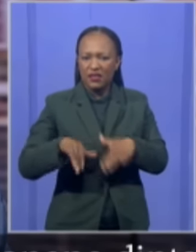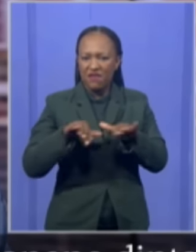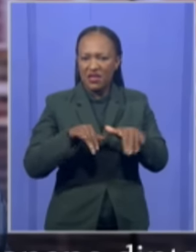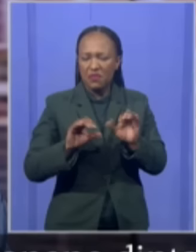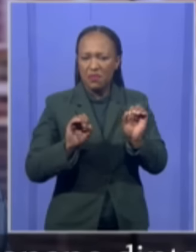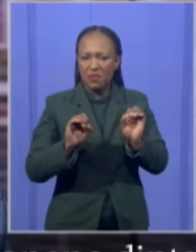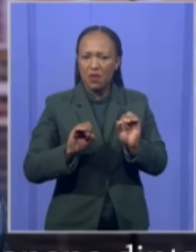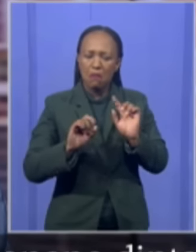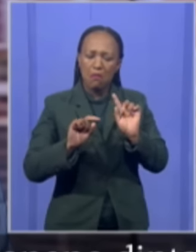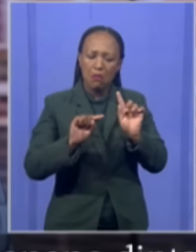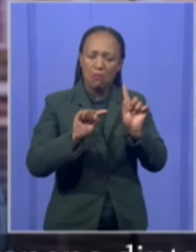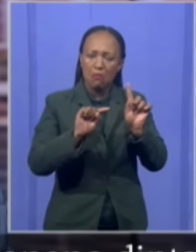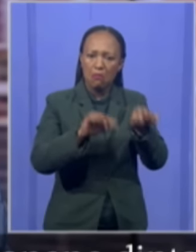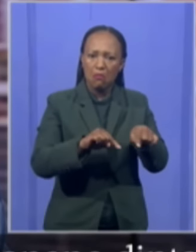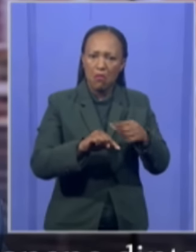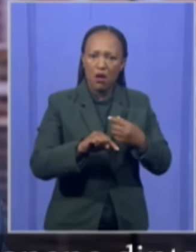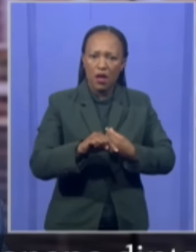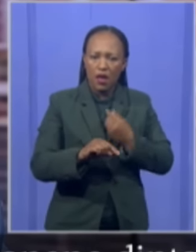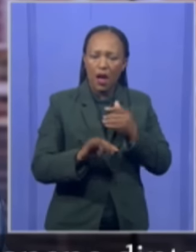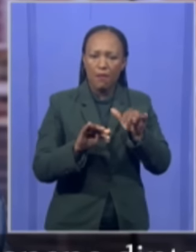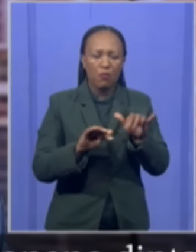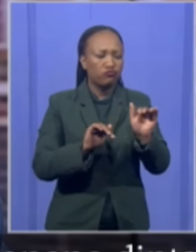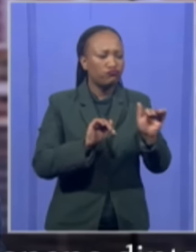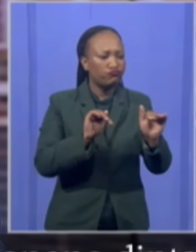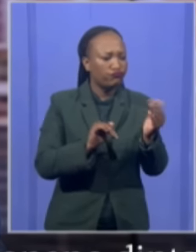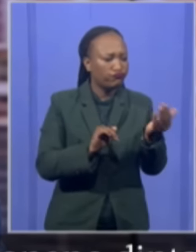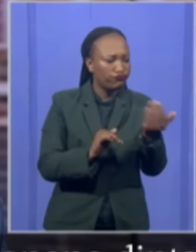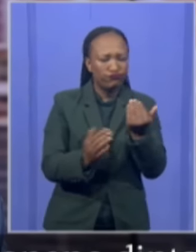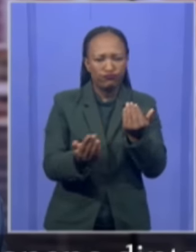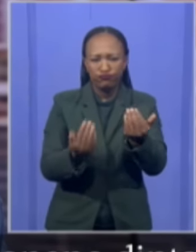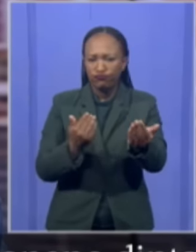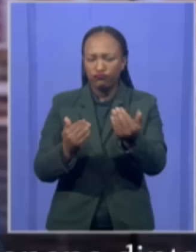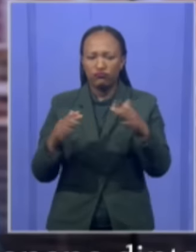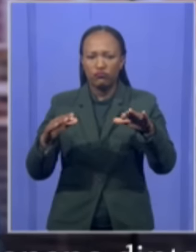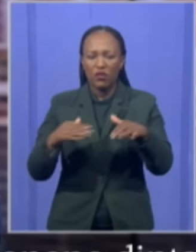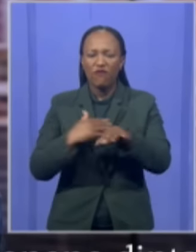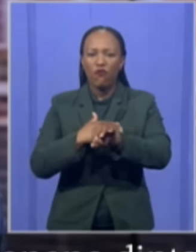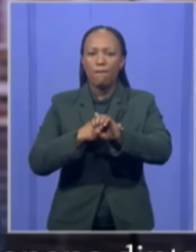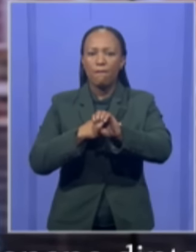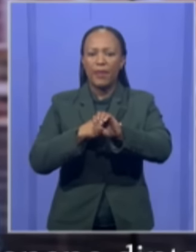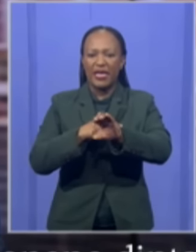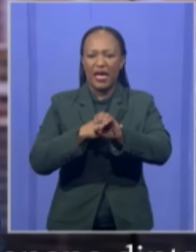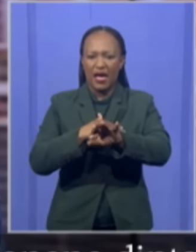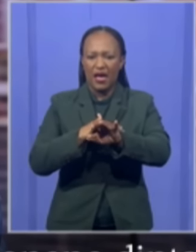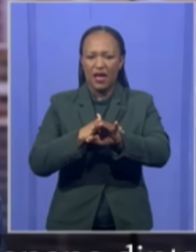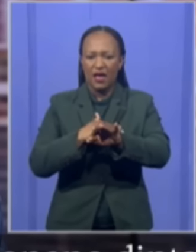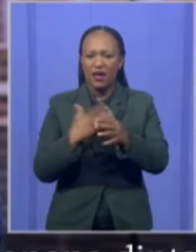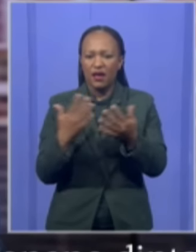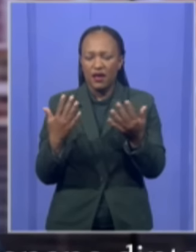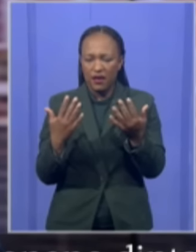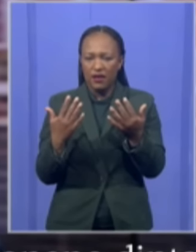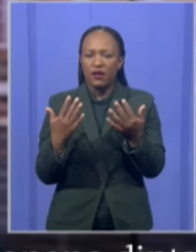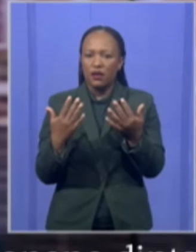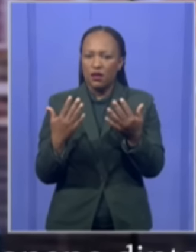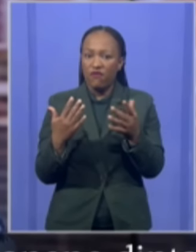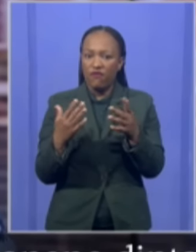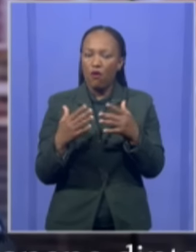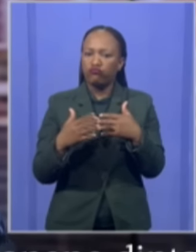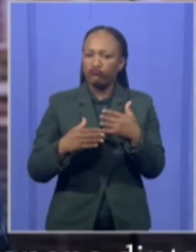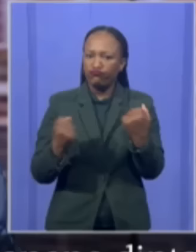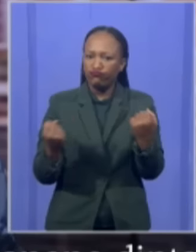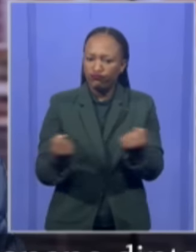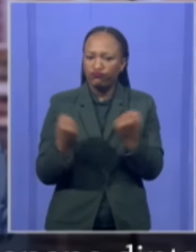together some young people that can then run with it, that are interested in the media space, and to resuscitate it, obviously, and